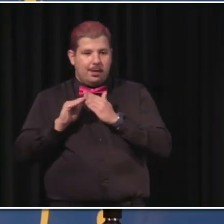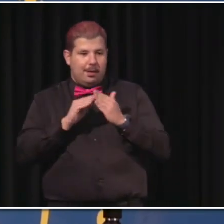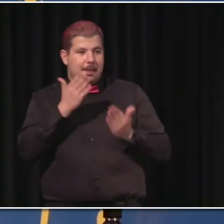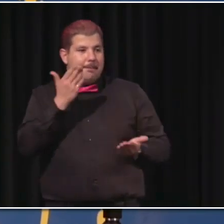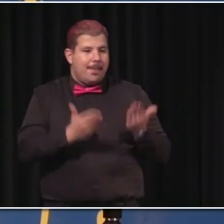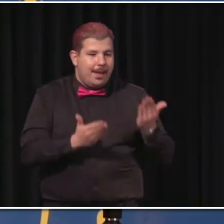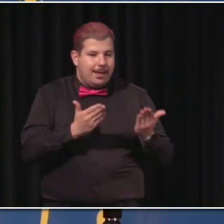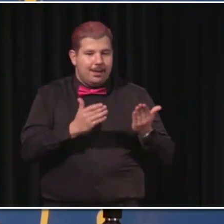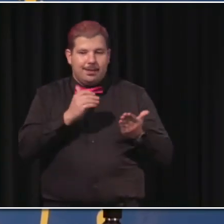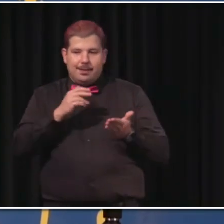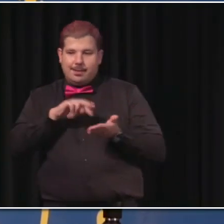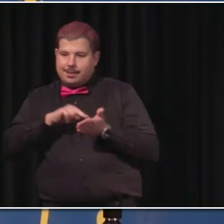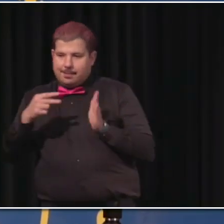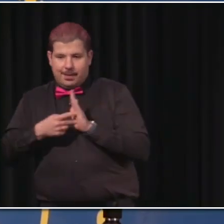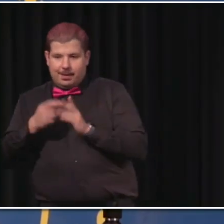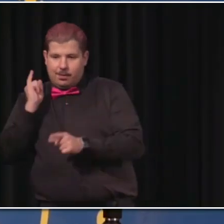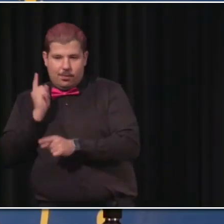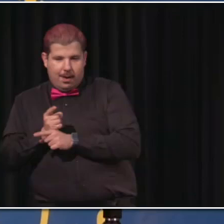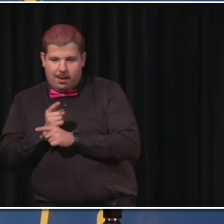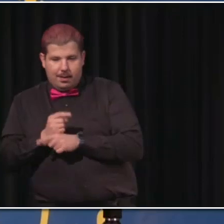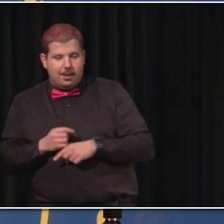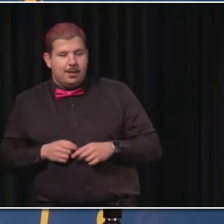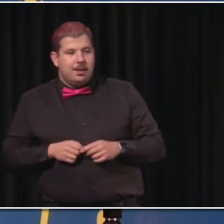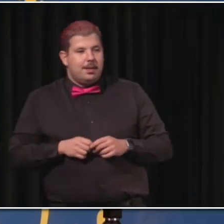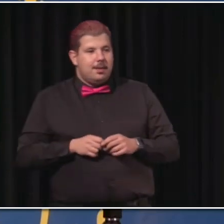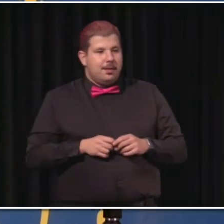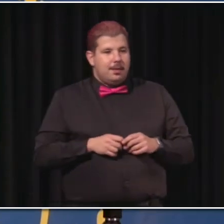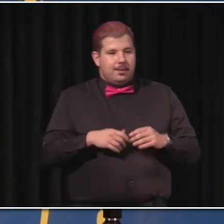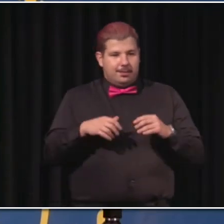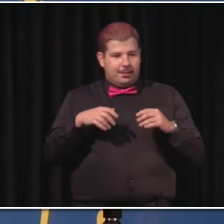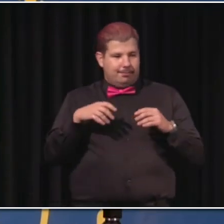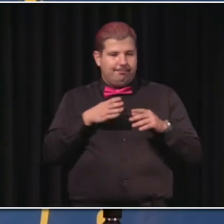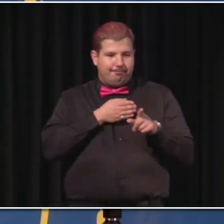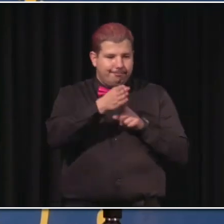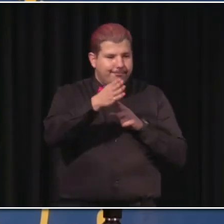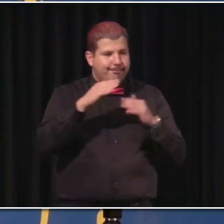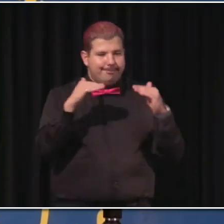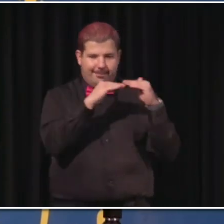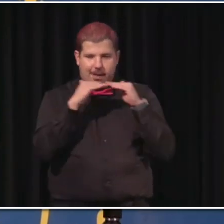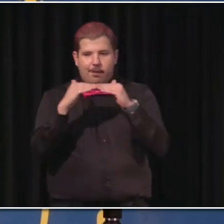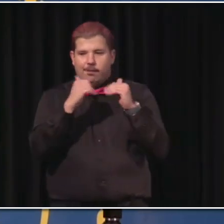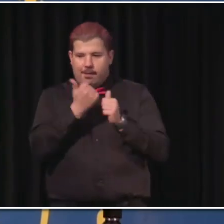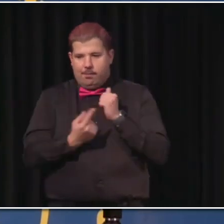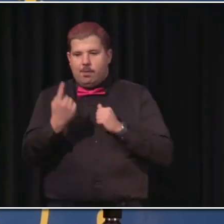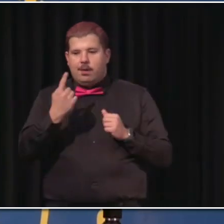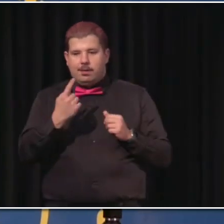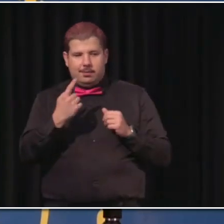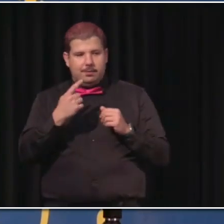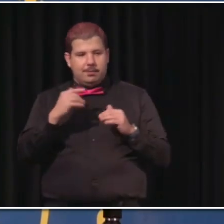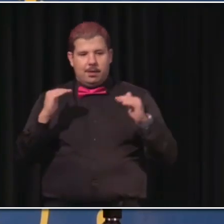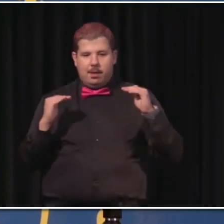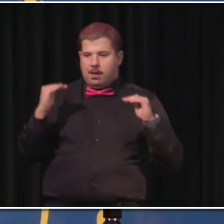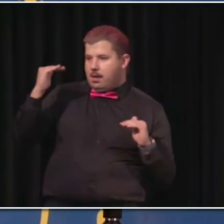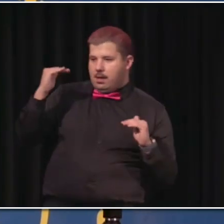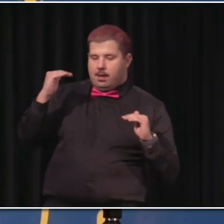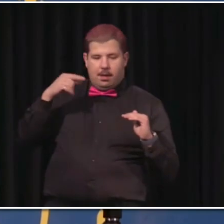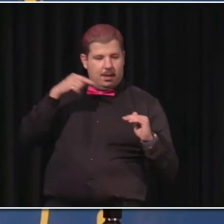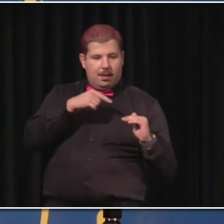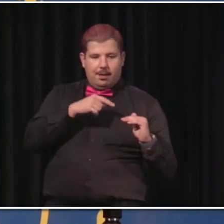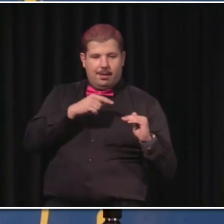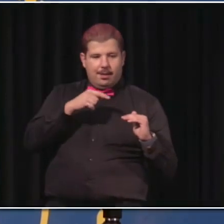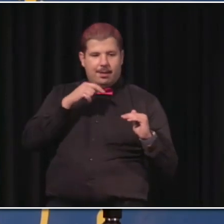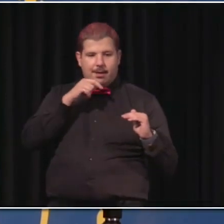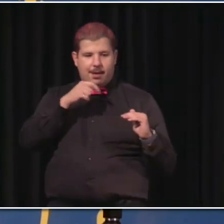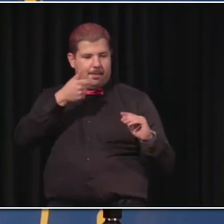right, and the playing field is level for everyone. The most marginalized are not